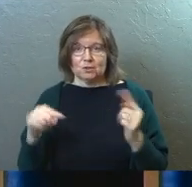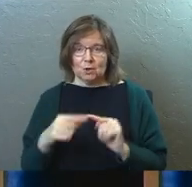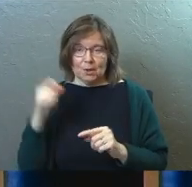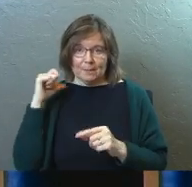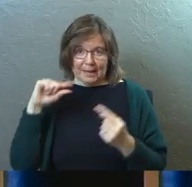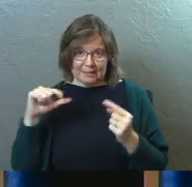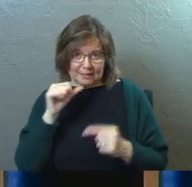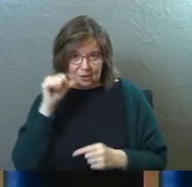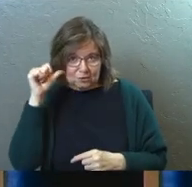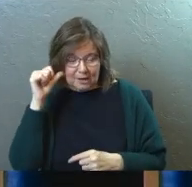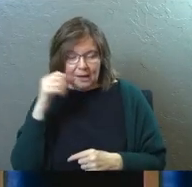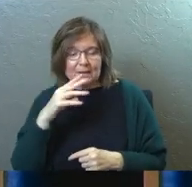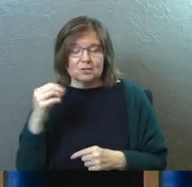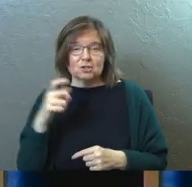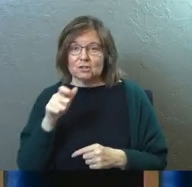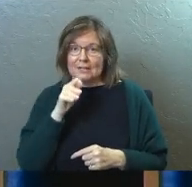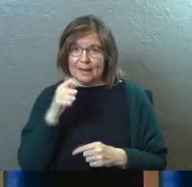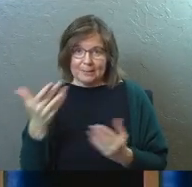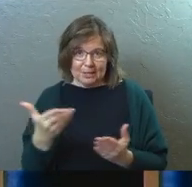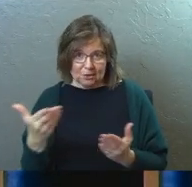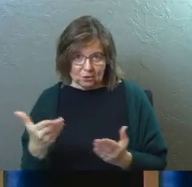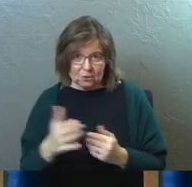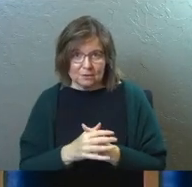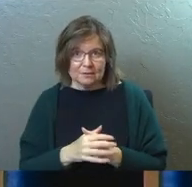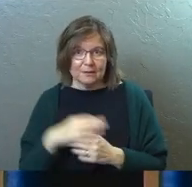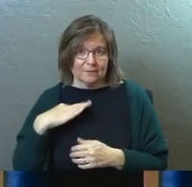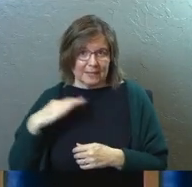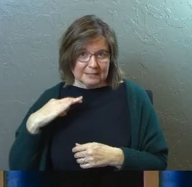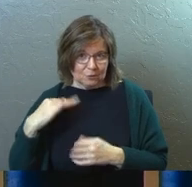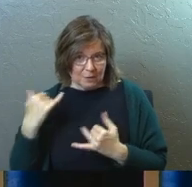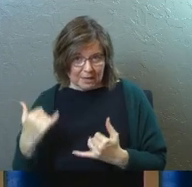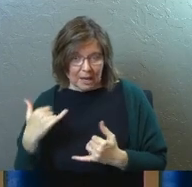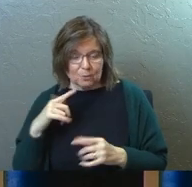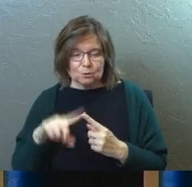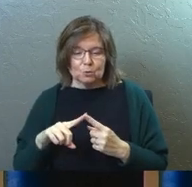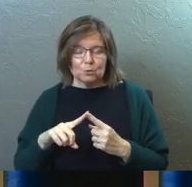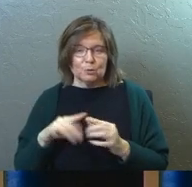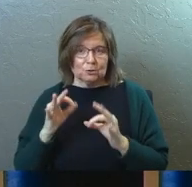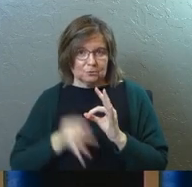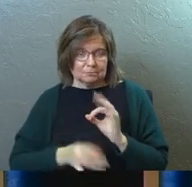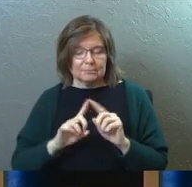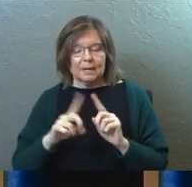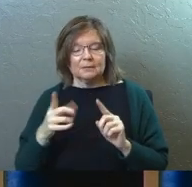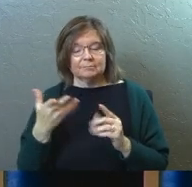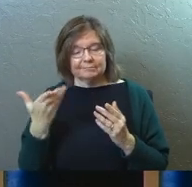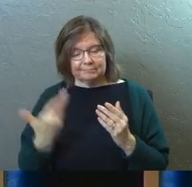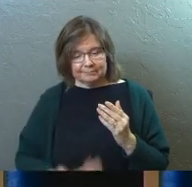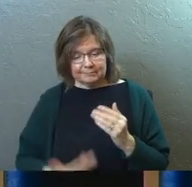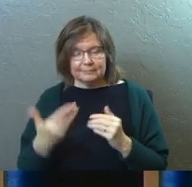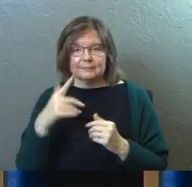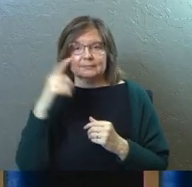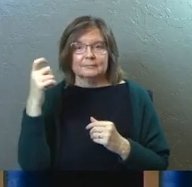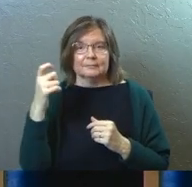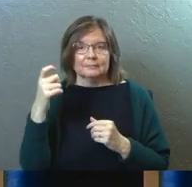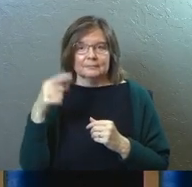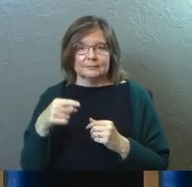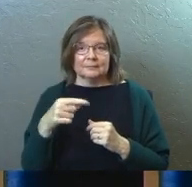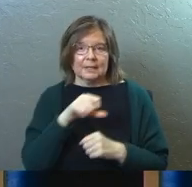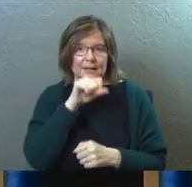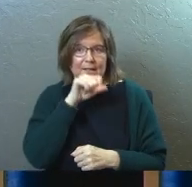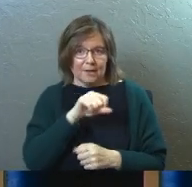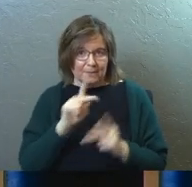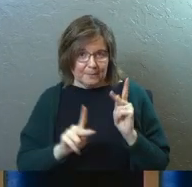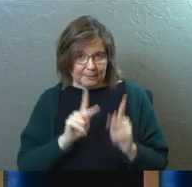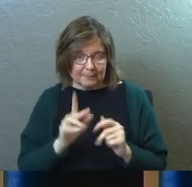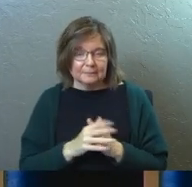back yesterday, and she should not be here volunteering right now to interpret, but she is because she